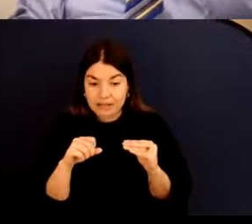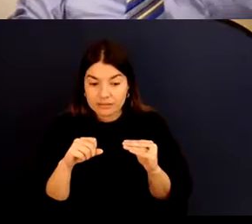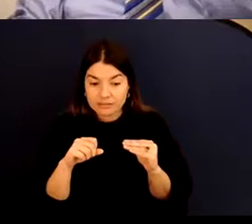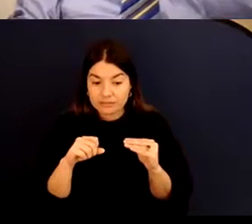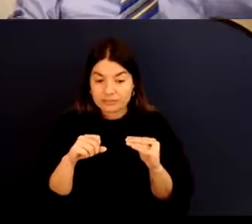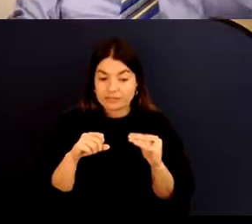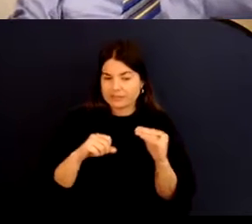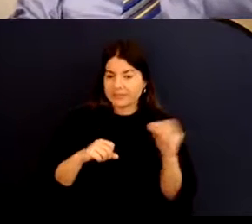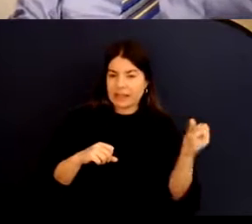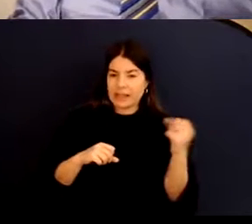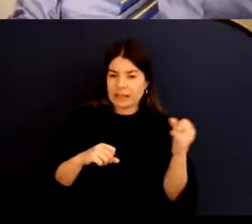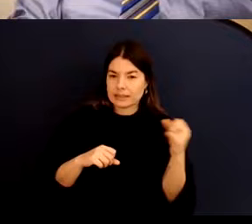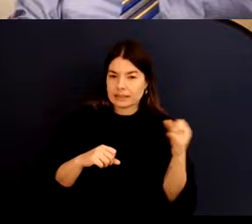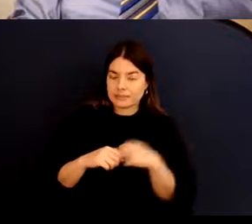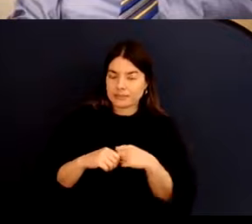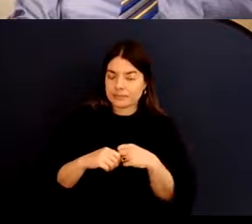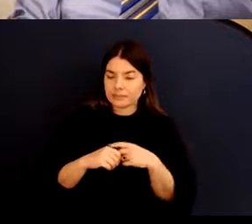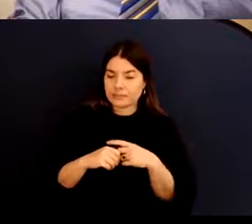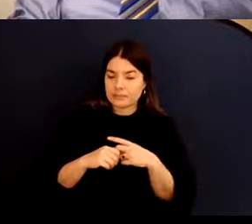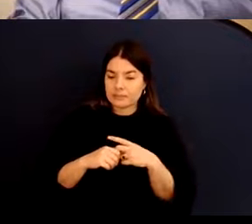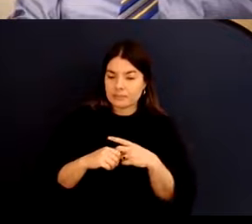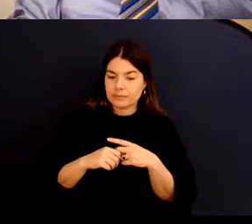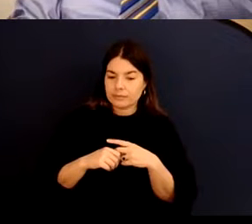Yes, I Yes, can we hear you now. you.